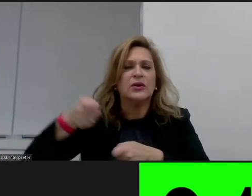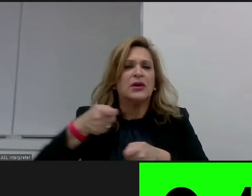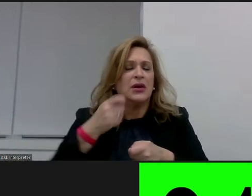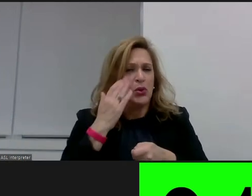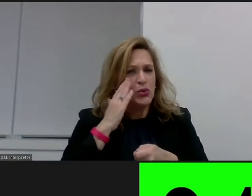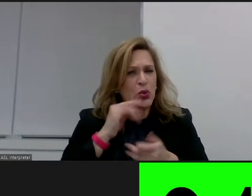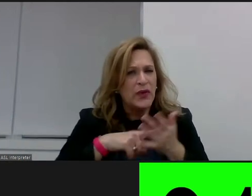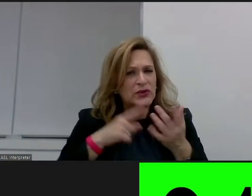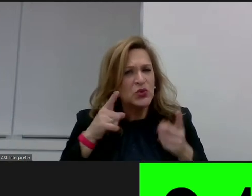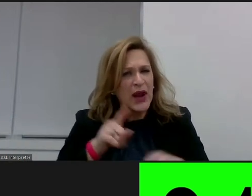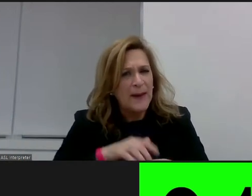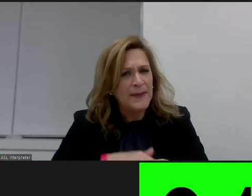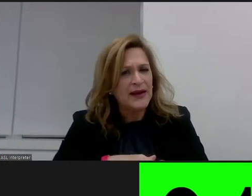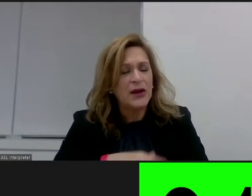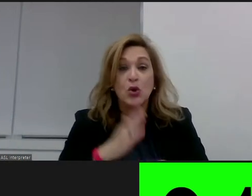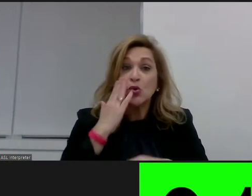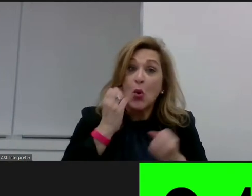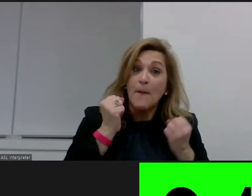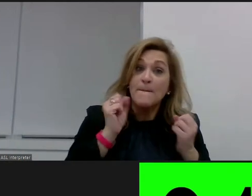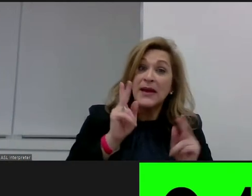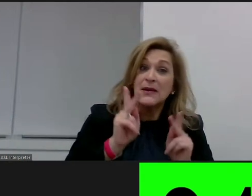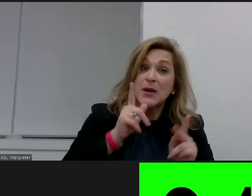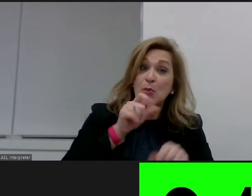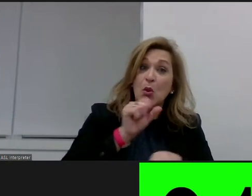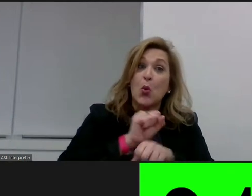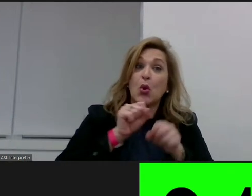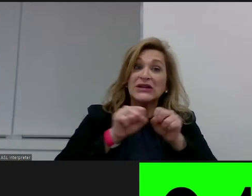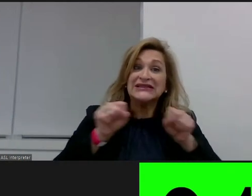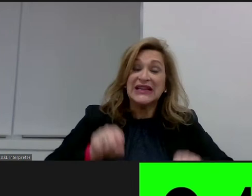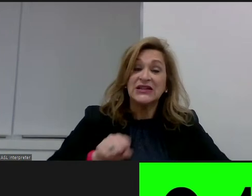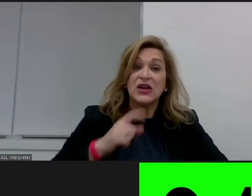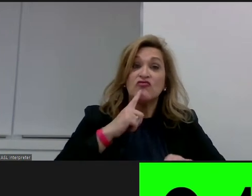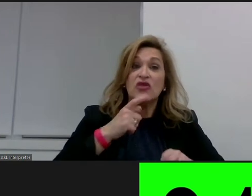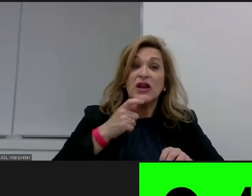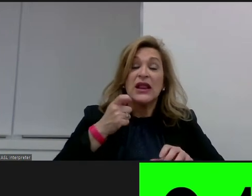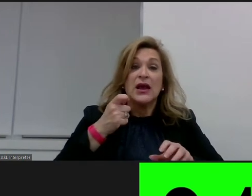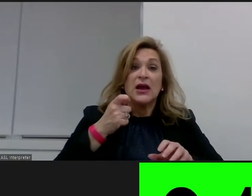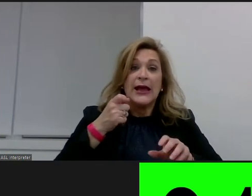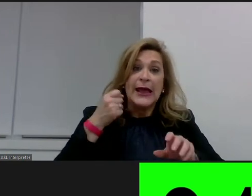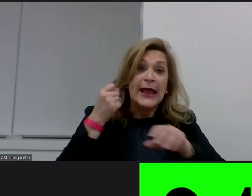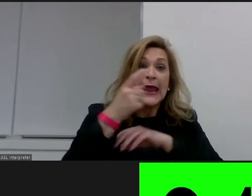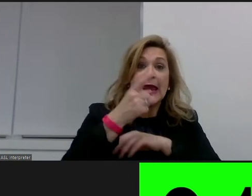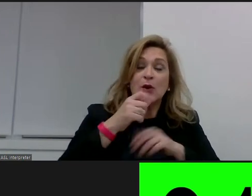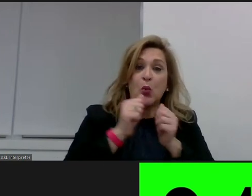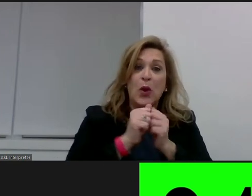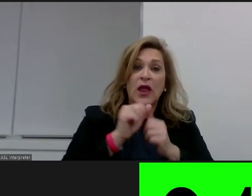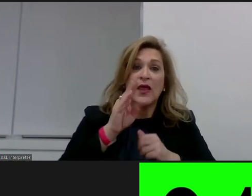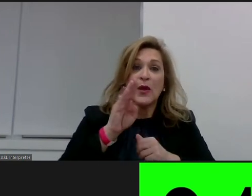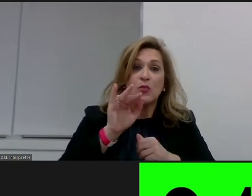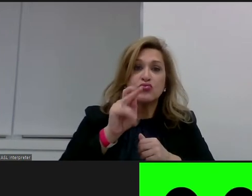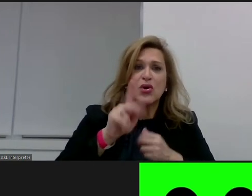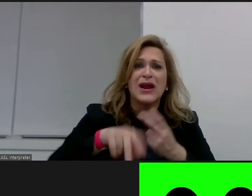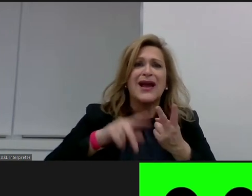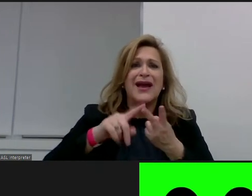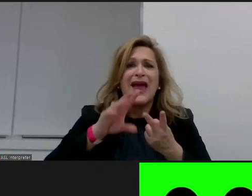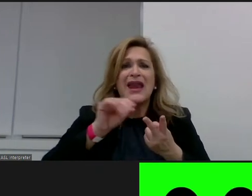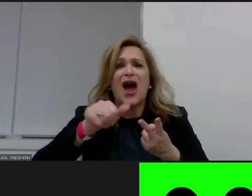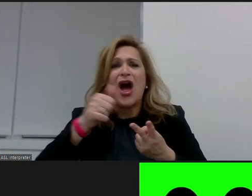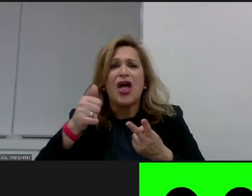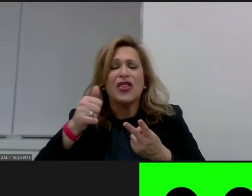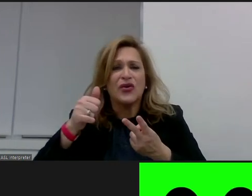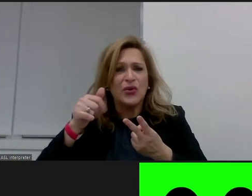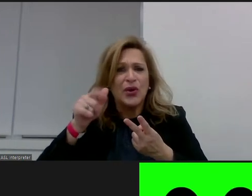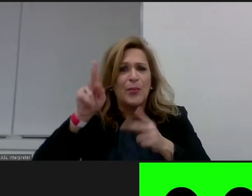many station agents have been hit with bricks, have been raped? There was a rape at the Rector Street station, I think. Some guy tried to attack